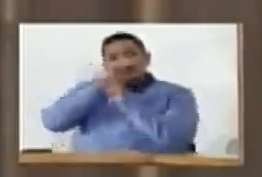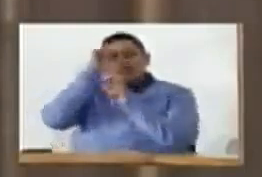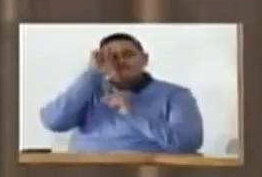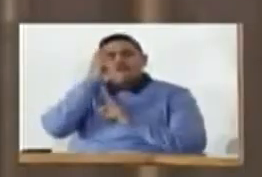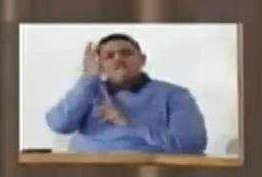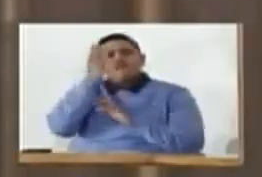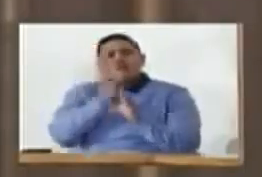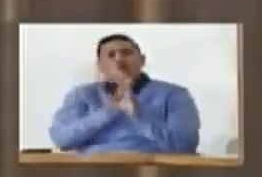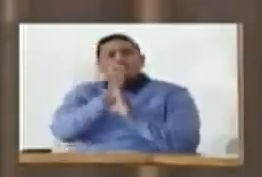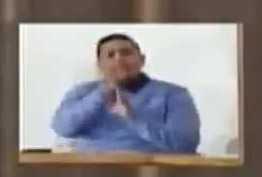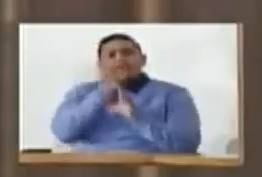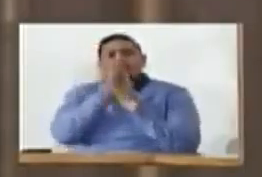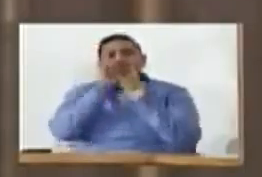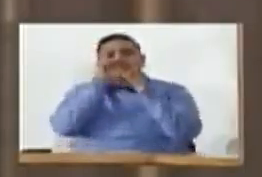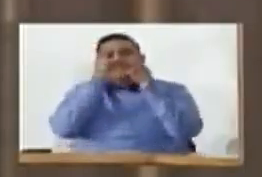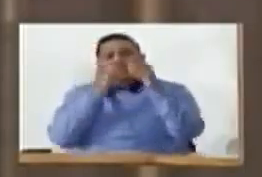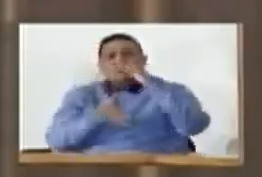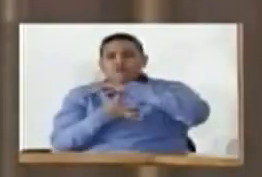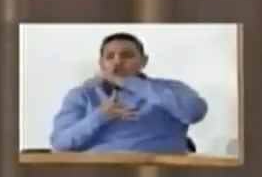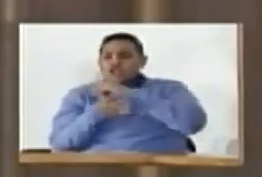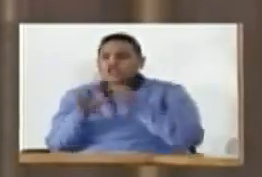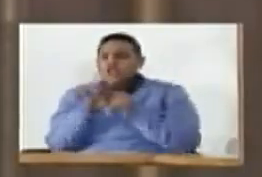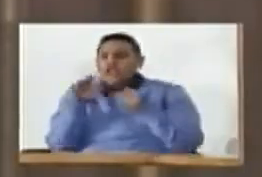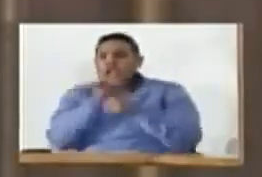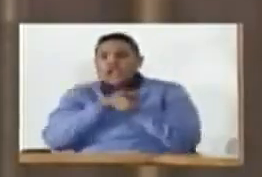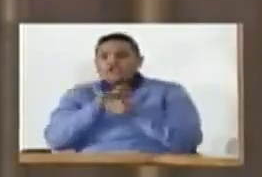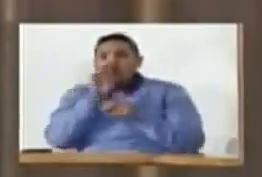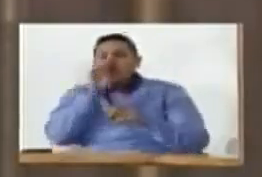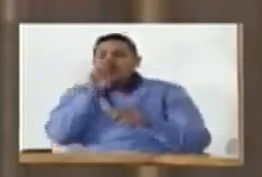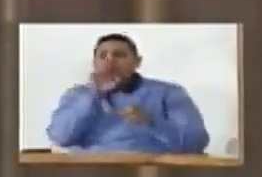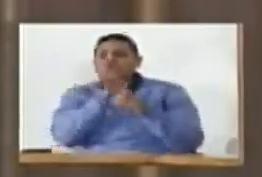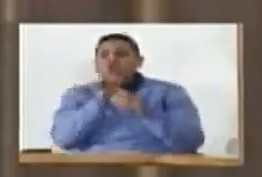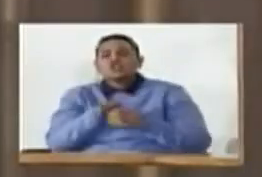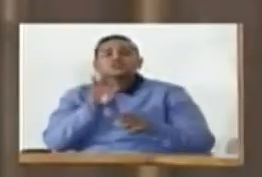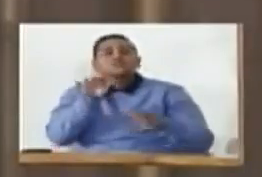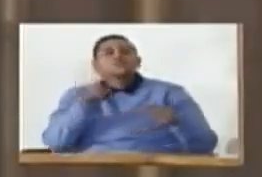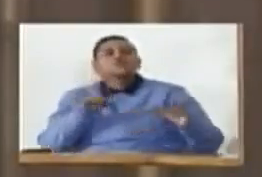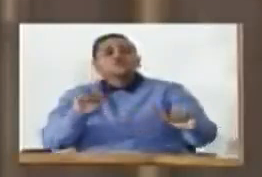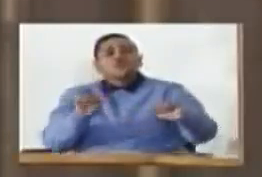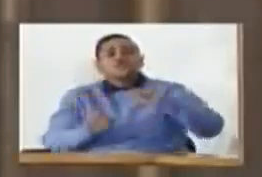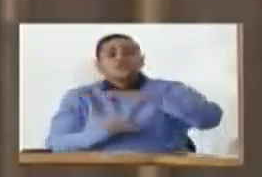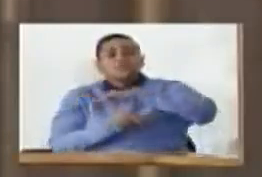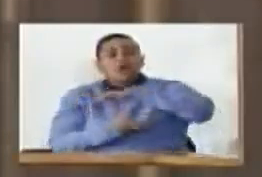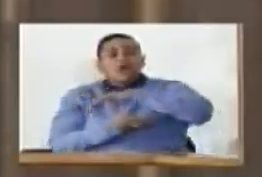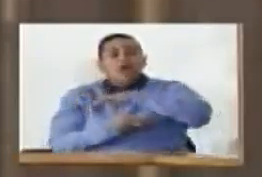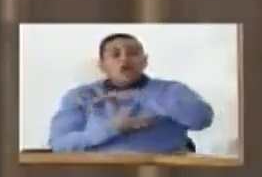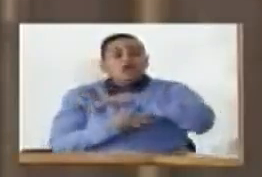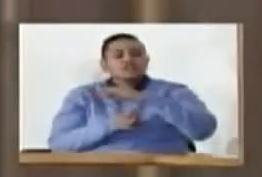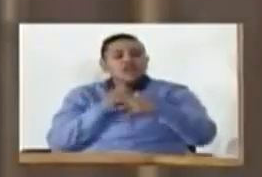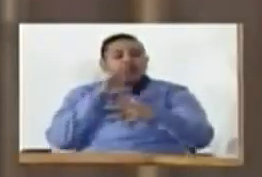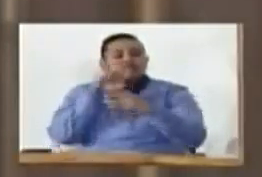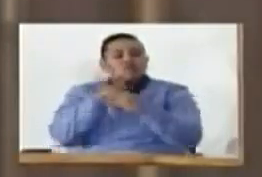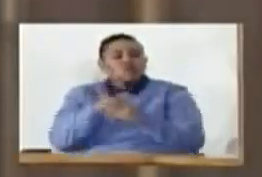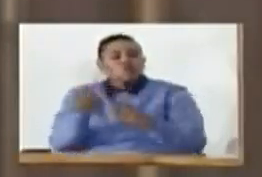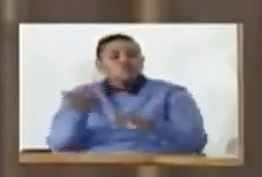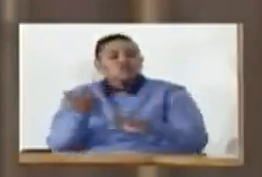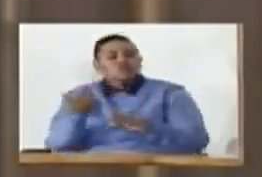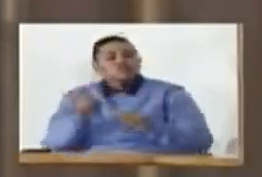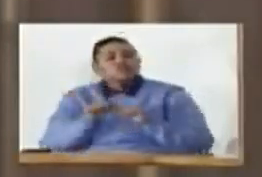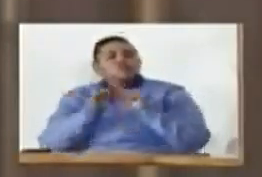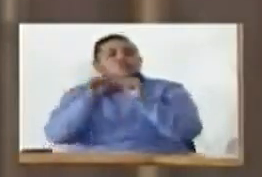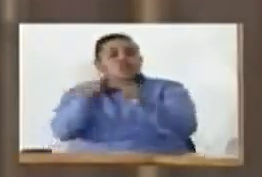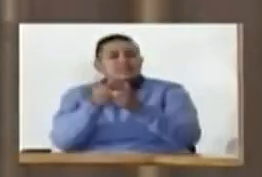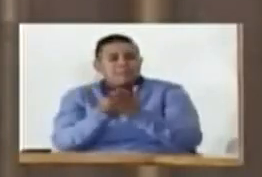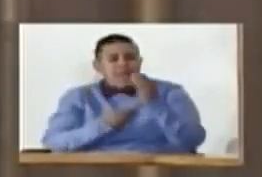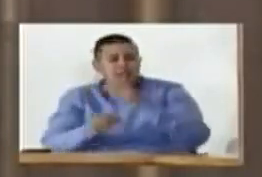main priority areas that are geared towards contributing to its strategic priority of inclusive, sustainable economic